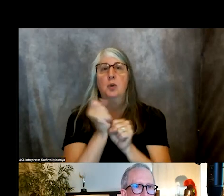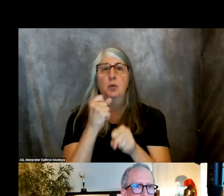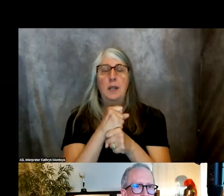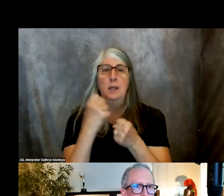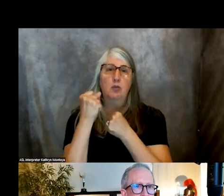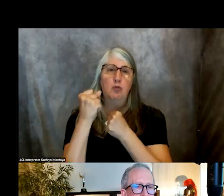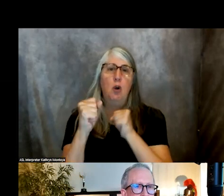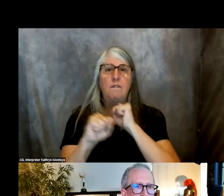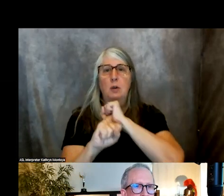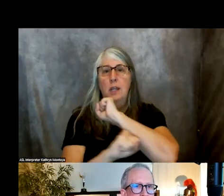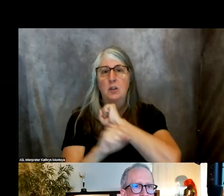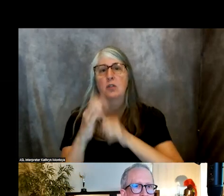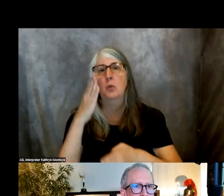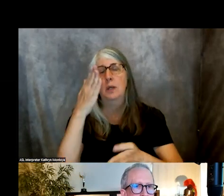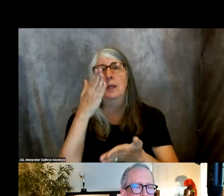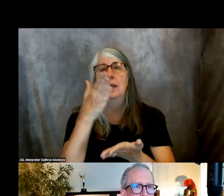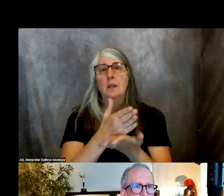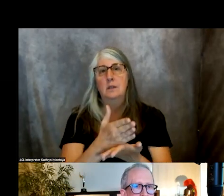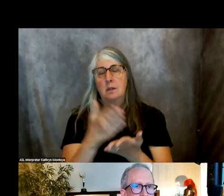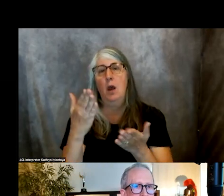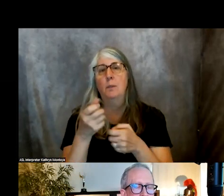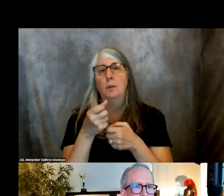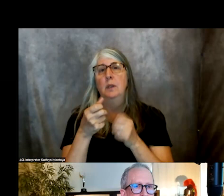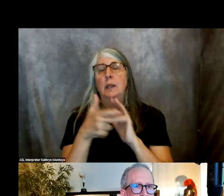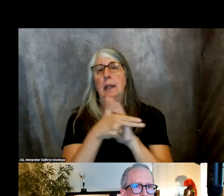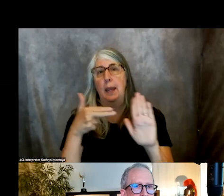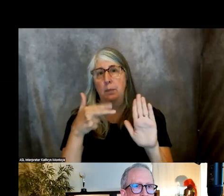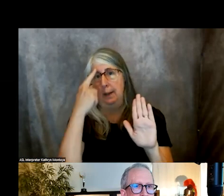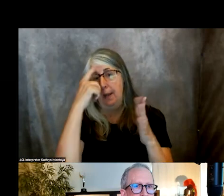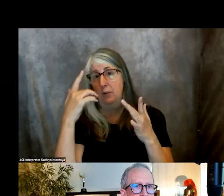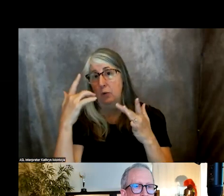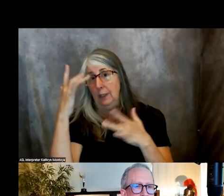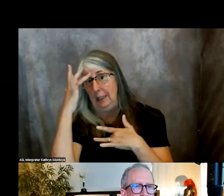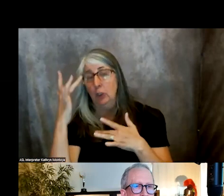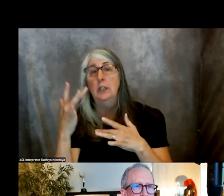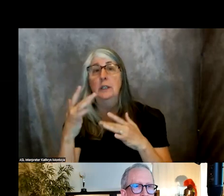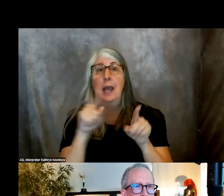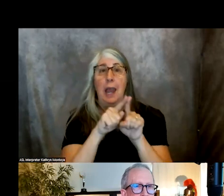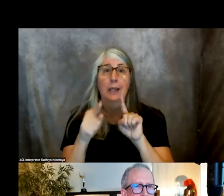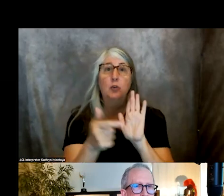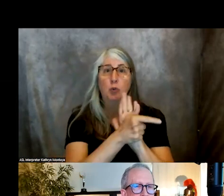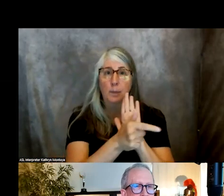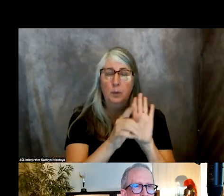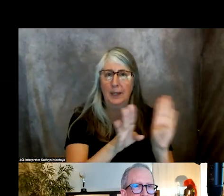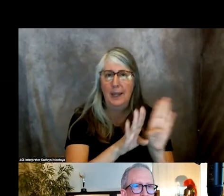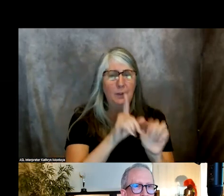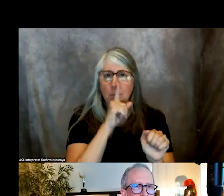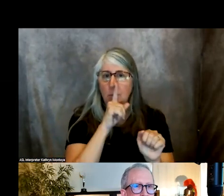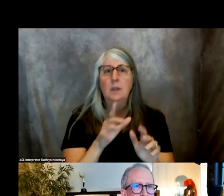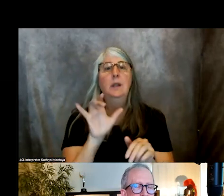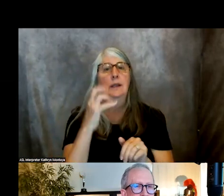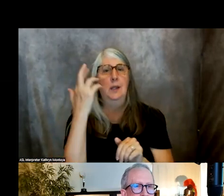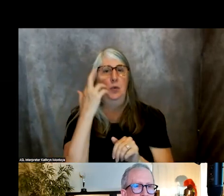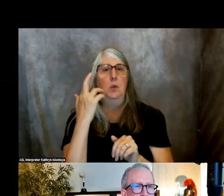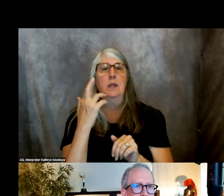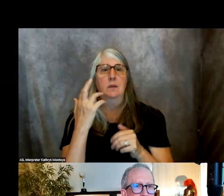so we stop decriminalizing mental illness, connect people to care. And that's part of why I think this movement to go to emergency